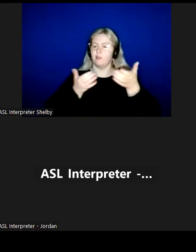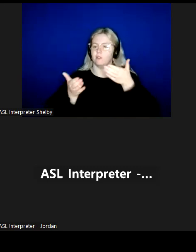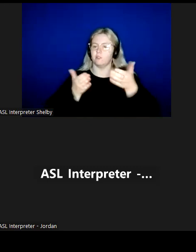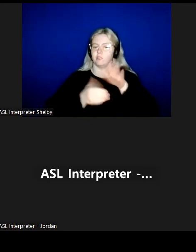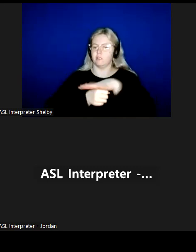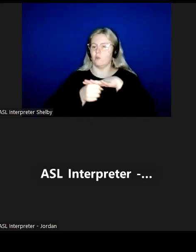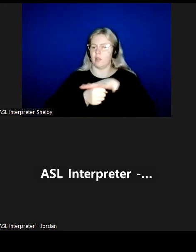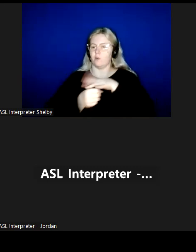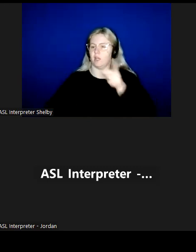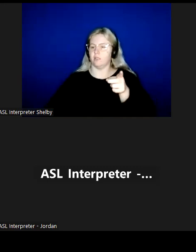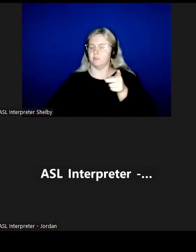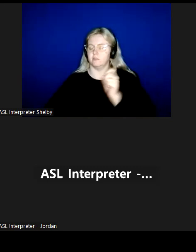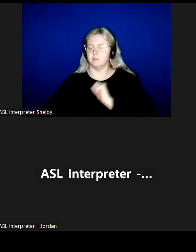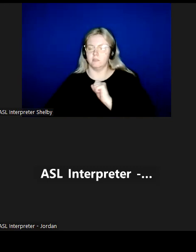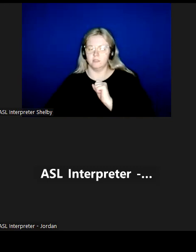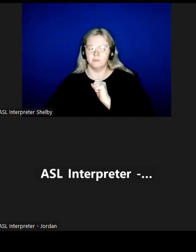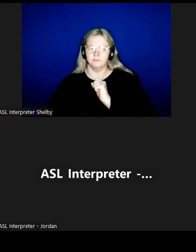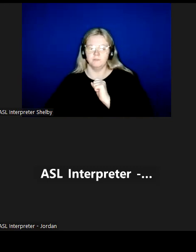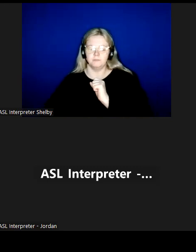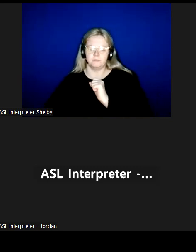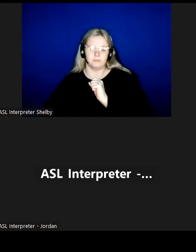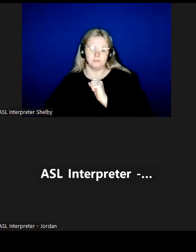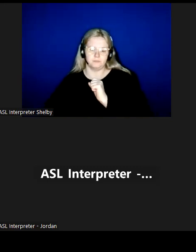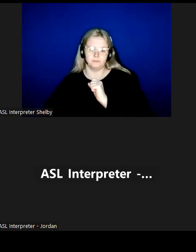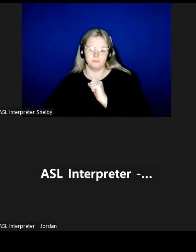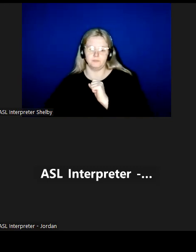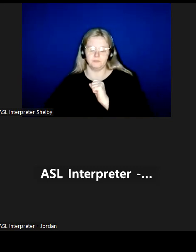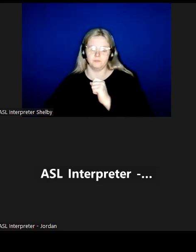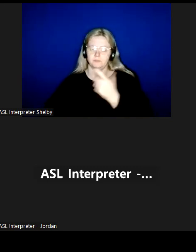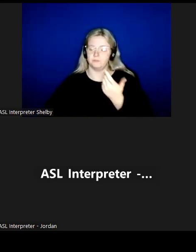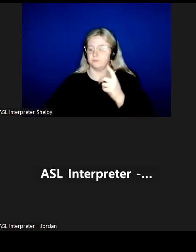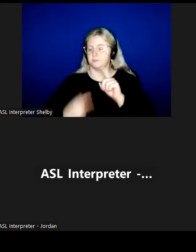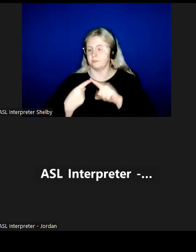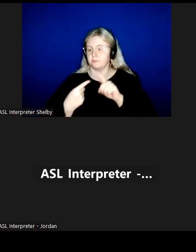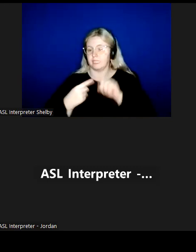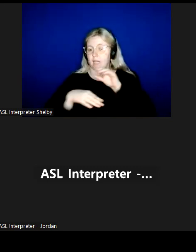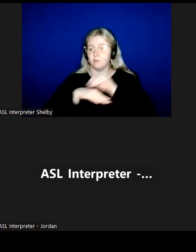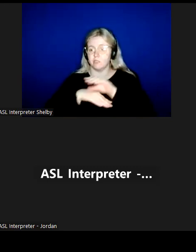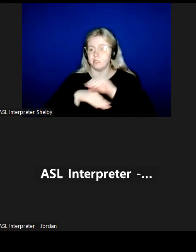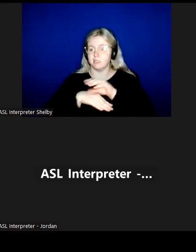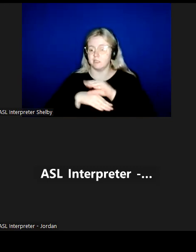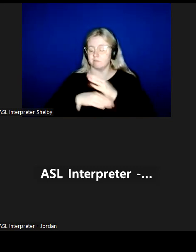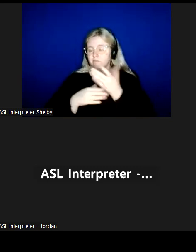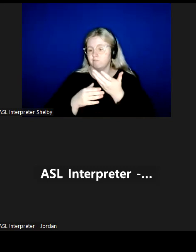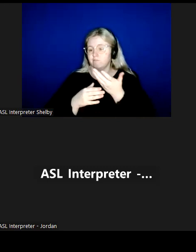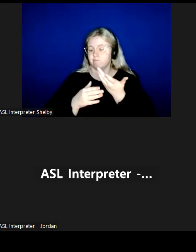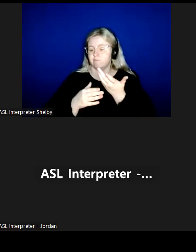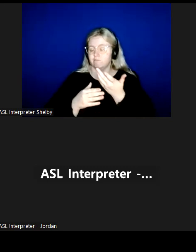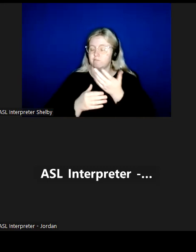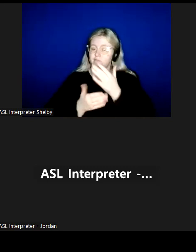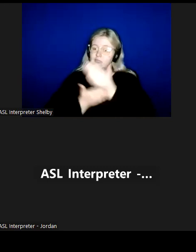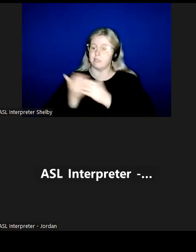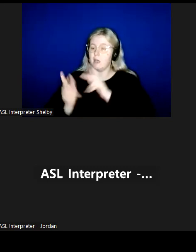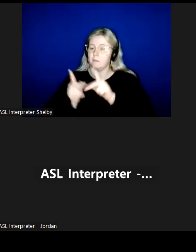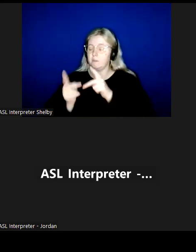areas. Oftentimes, that counseling is something that people need. Not everyone needs counseling, and if you don't,